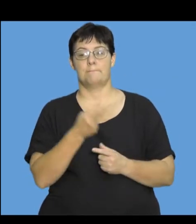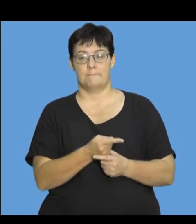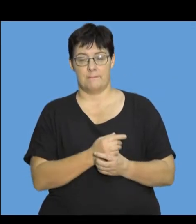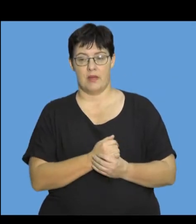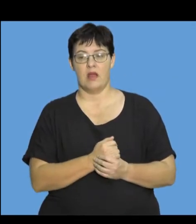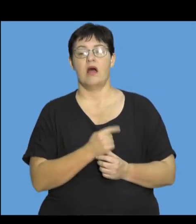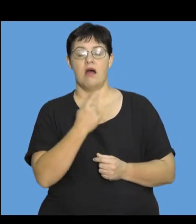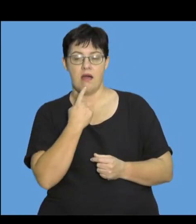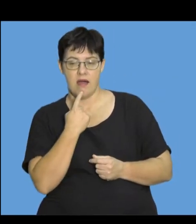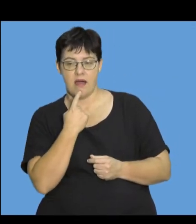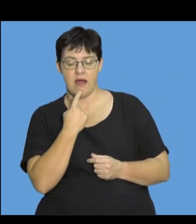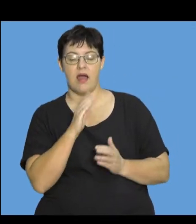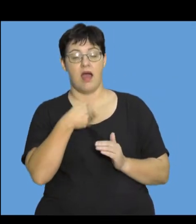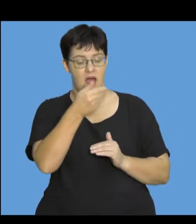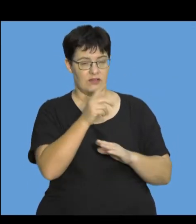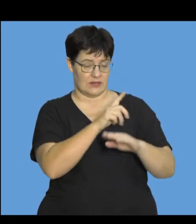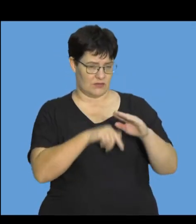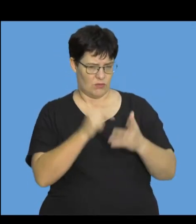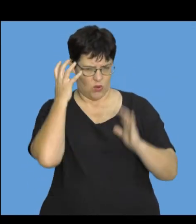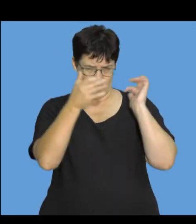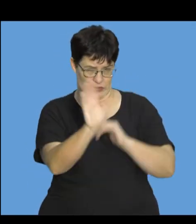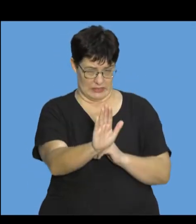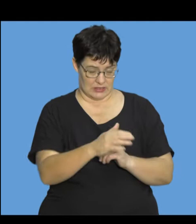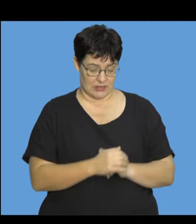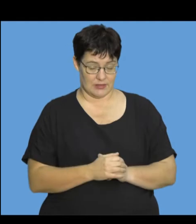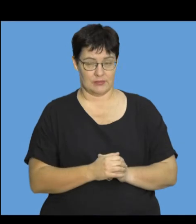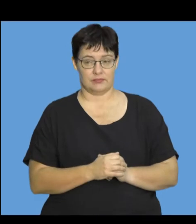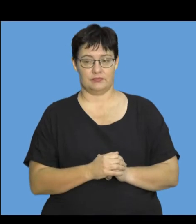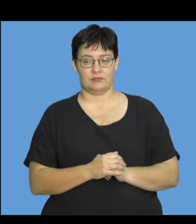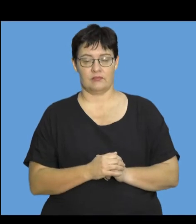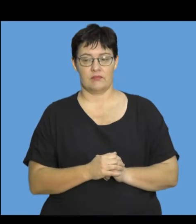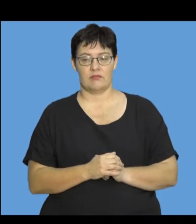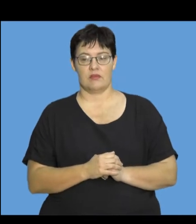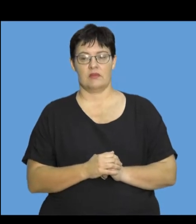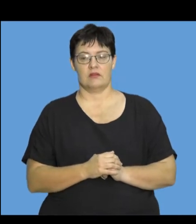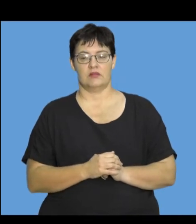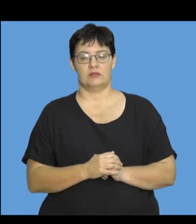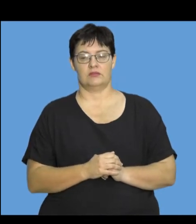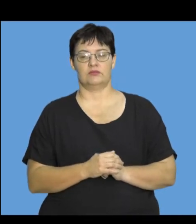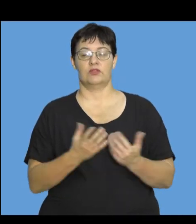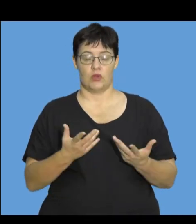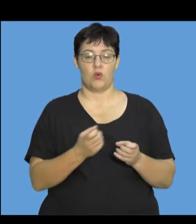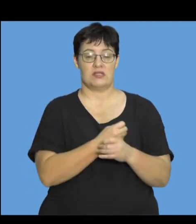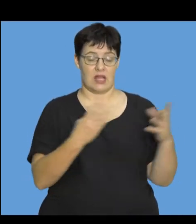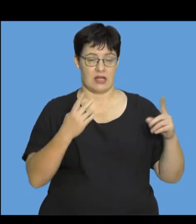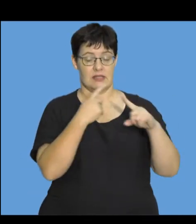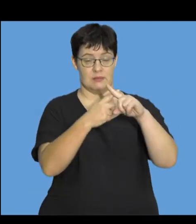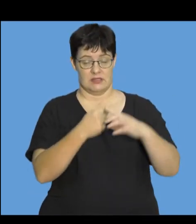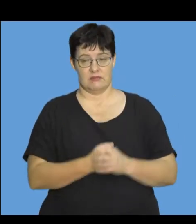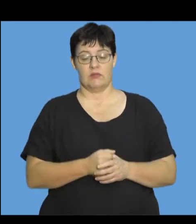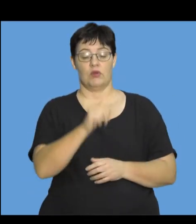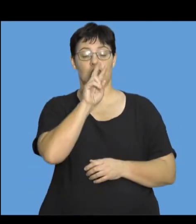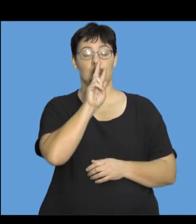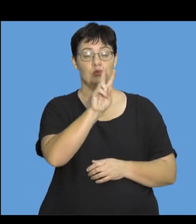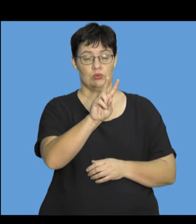then apply the division after, so that I don't confuse you guys. So, at the top, I'll start with multiplication. That will be